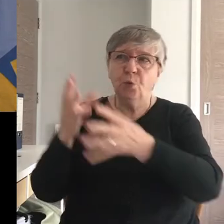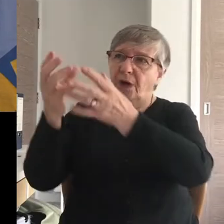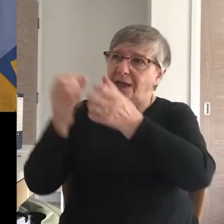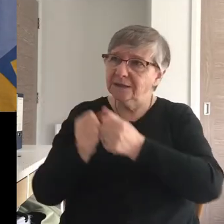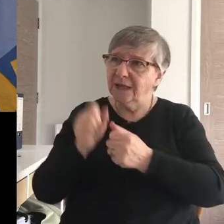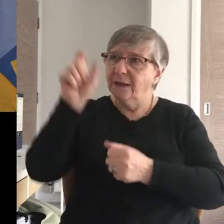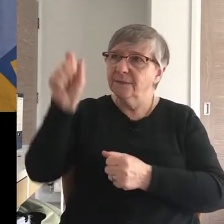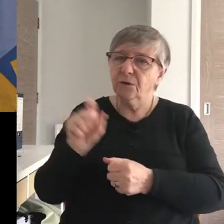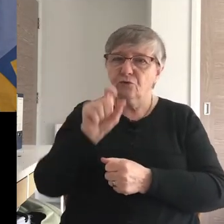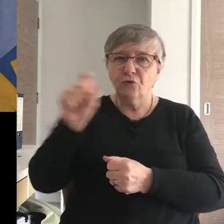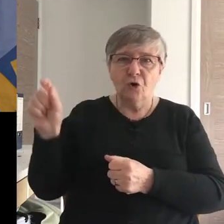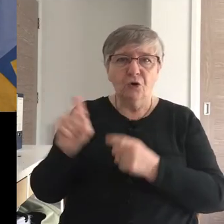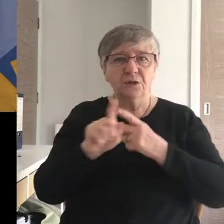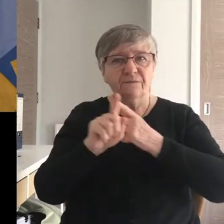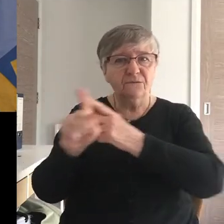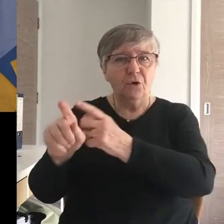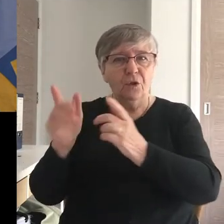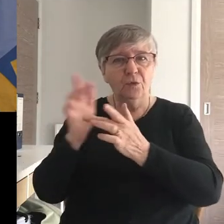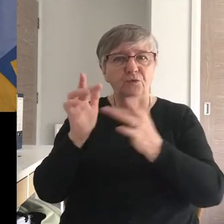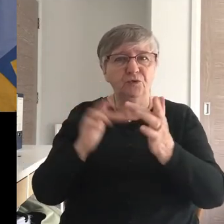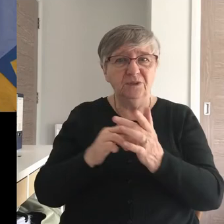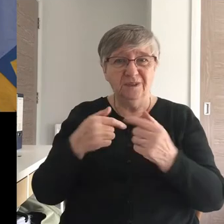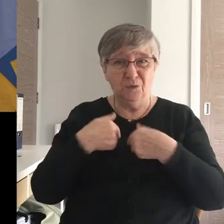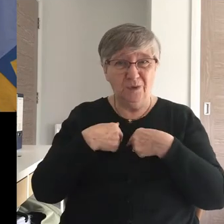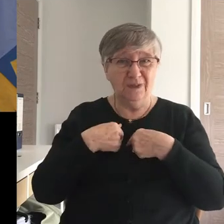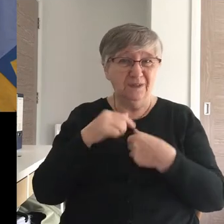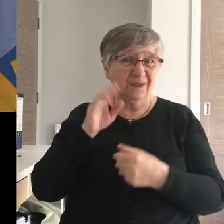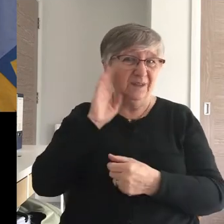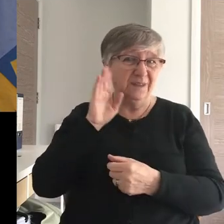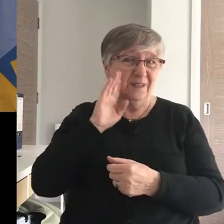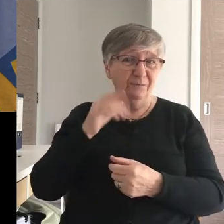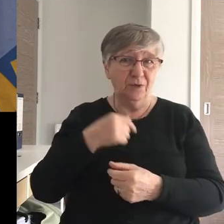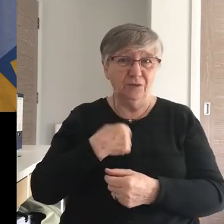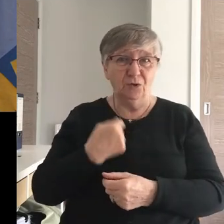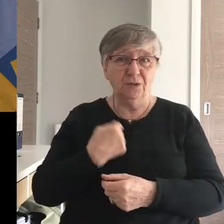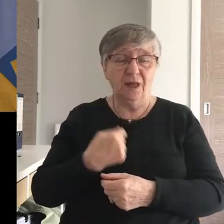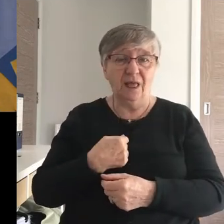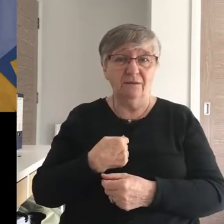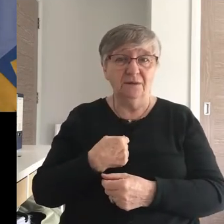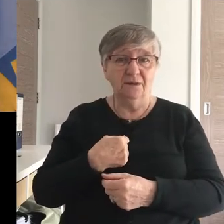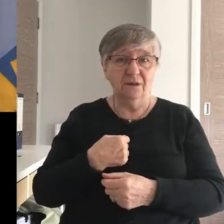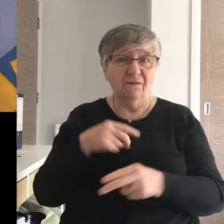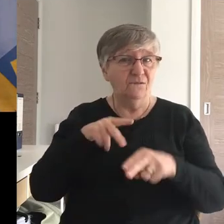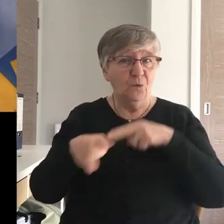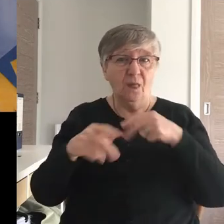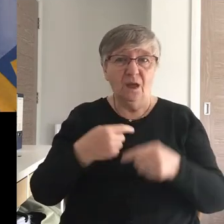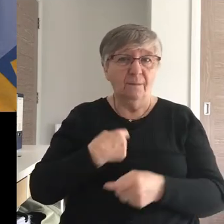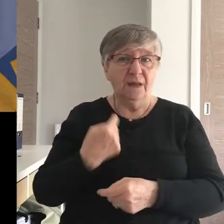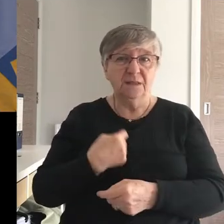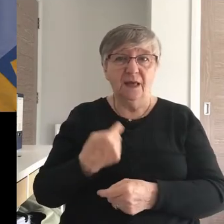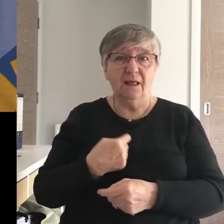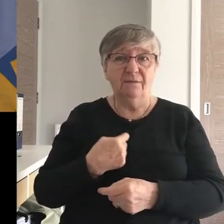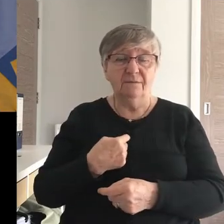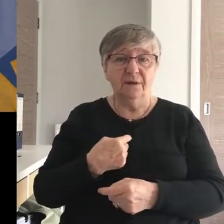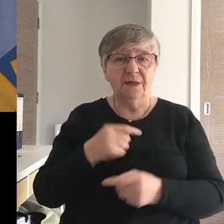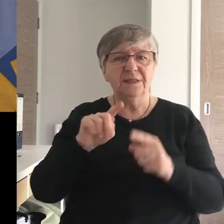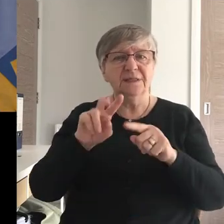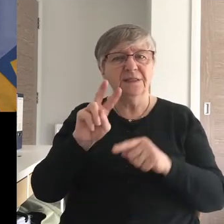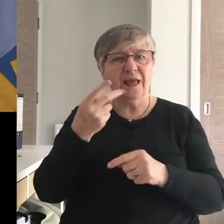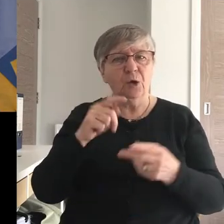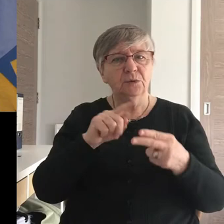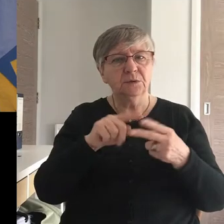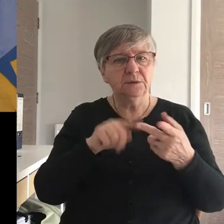then we are kidding ourselves on. We are being counterfeit and fooling ourselves. The second example